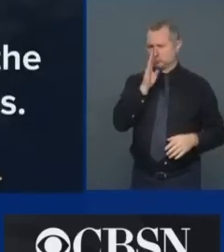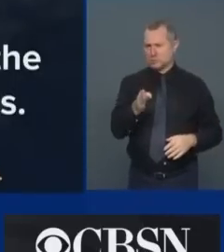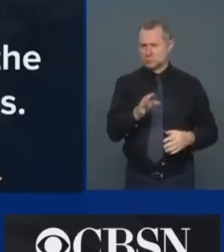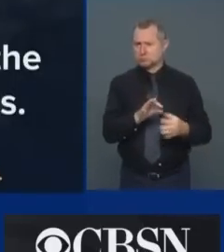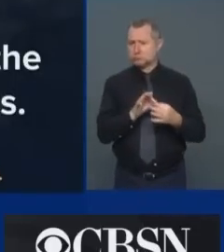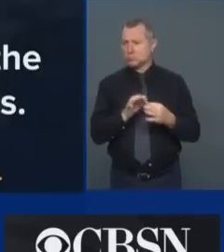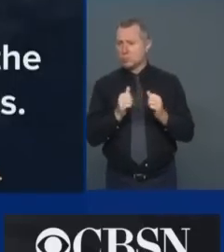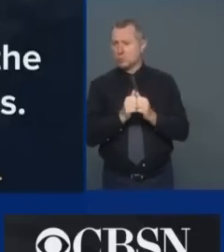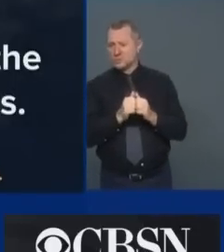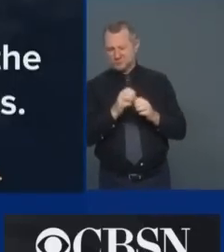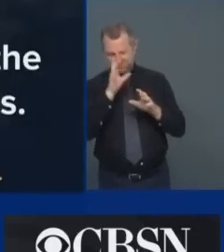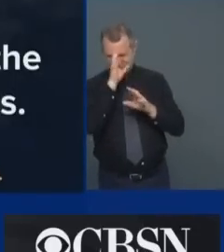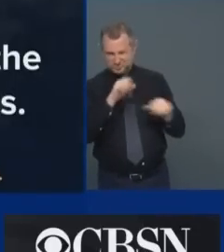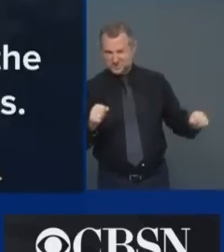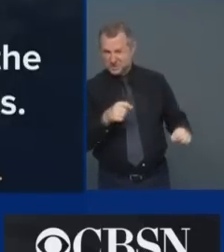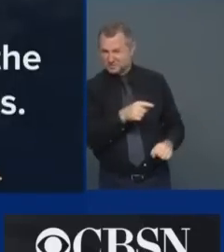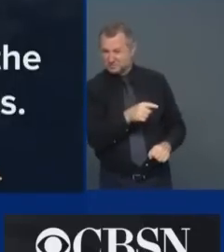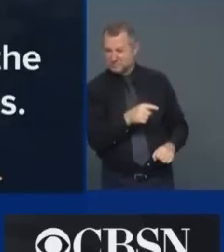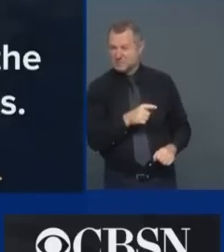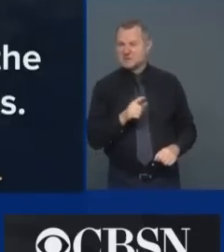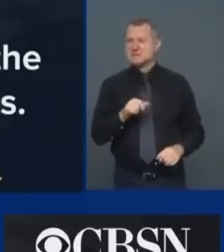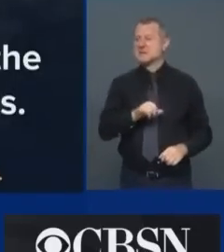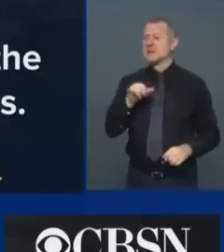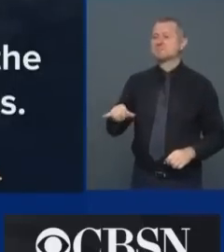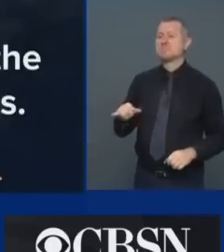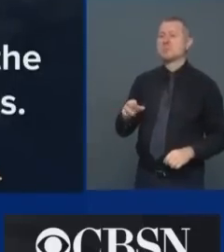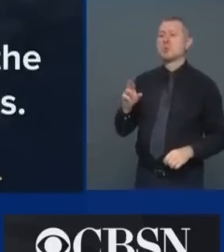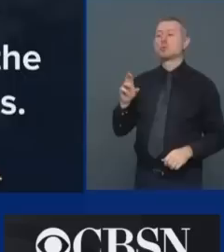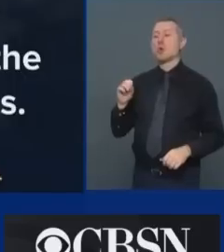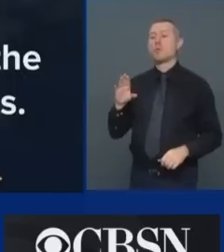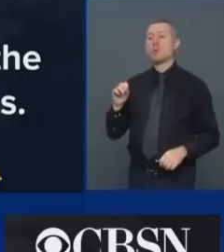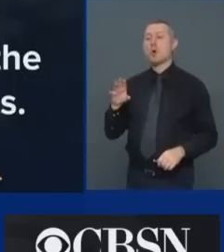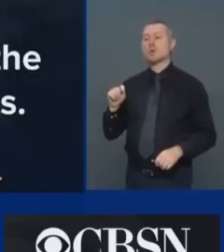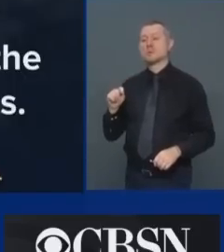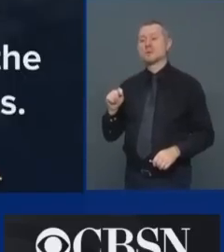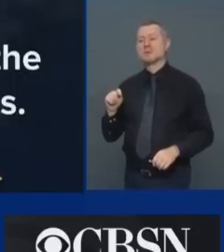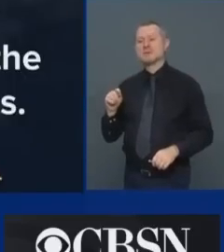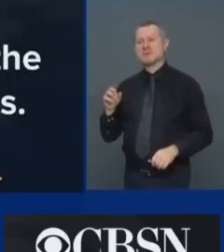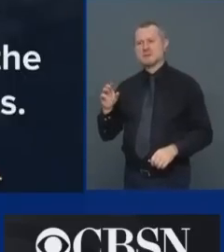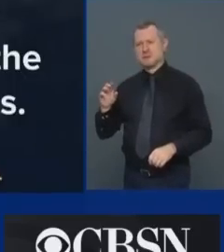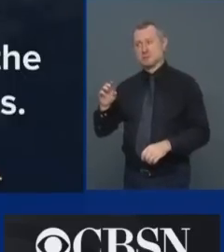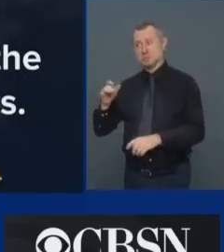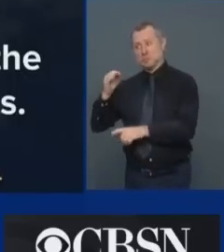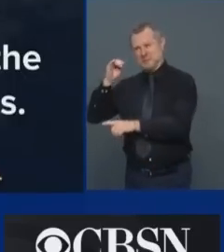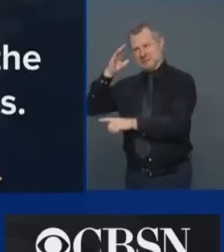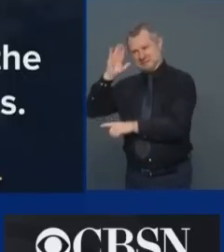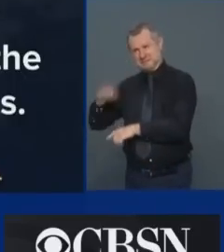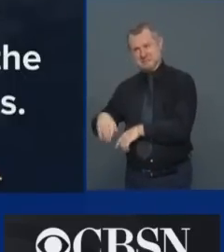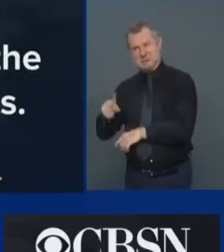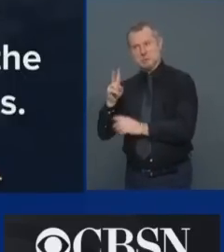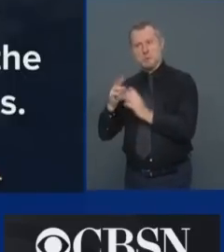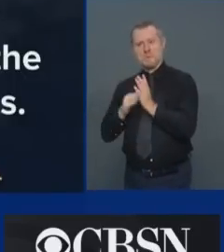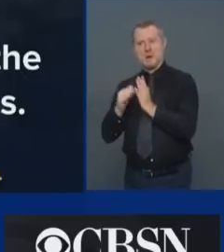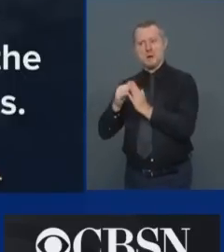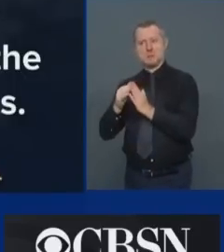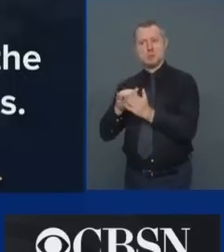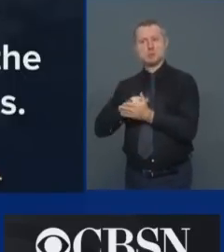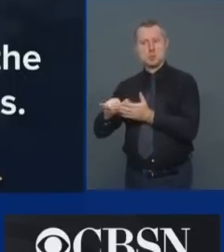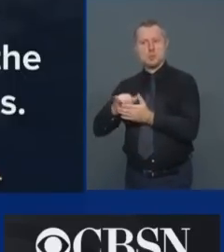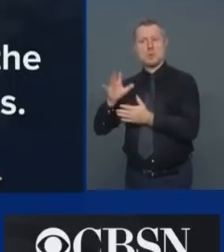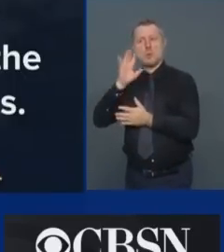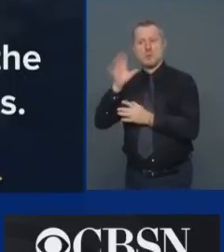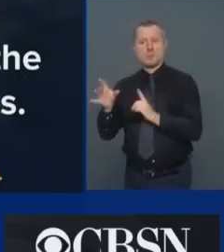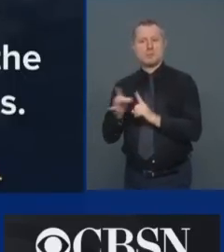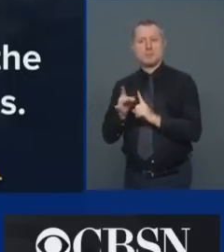president. It would be like saying Robert Mujica knew 2 million people in the state of New York were going to be infected and forgot